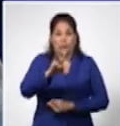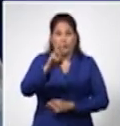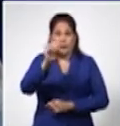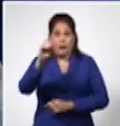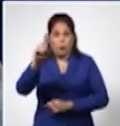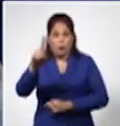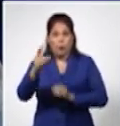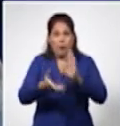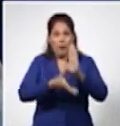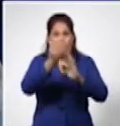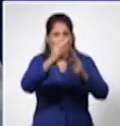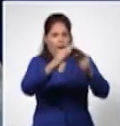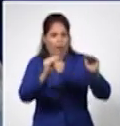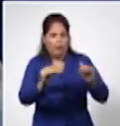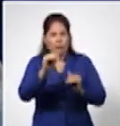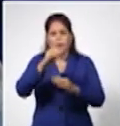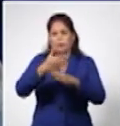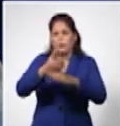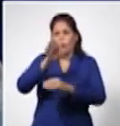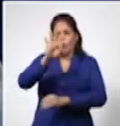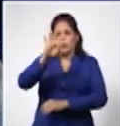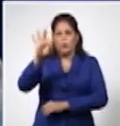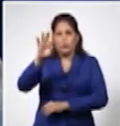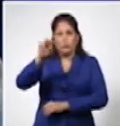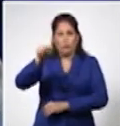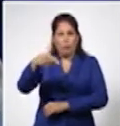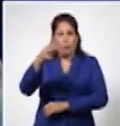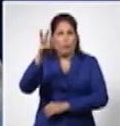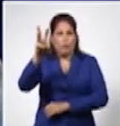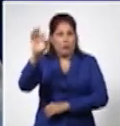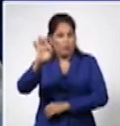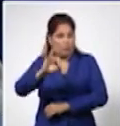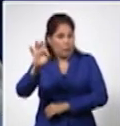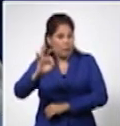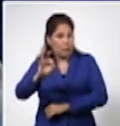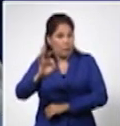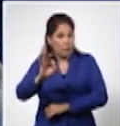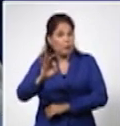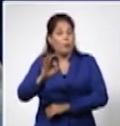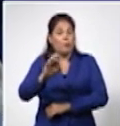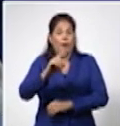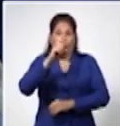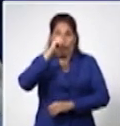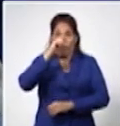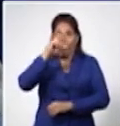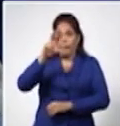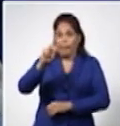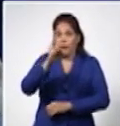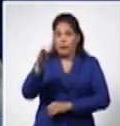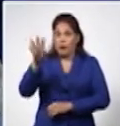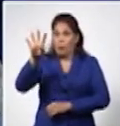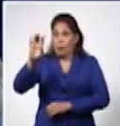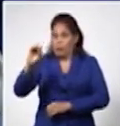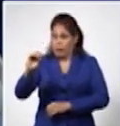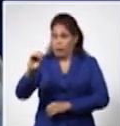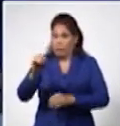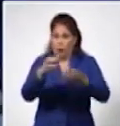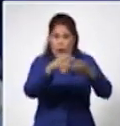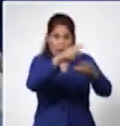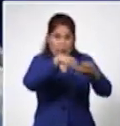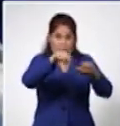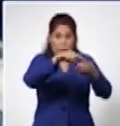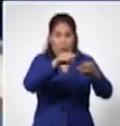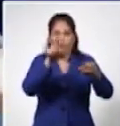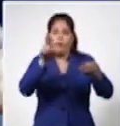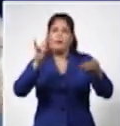representing 49.4% of all diagnosed cases. As you can see, a similar rate between both sexes, a